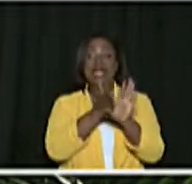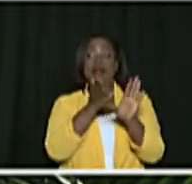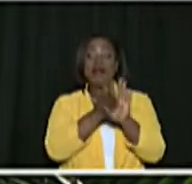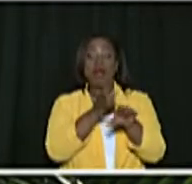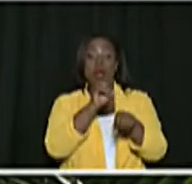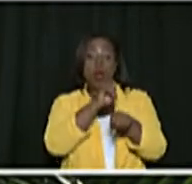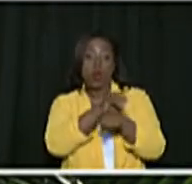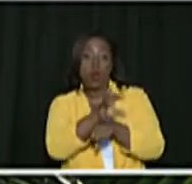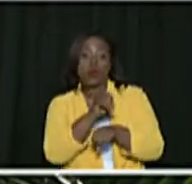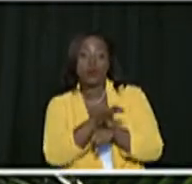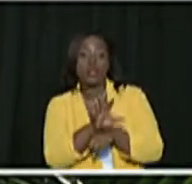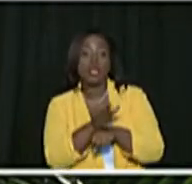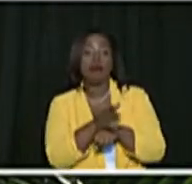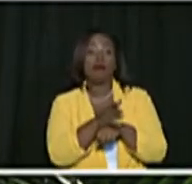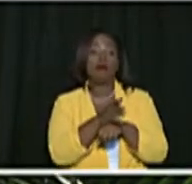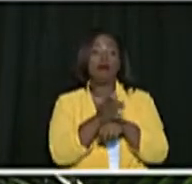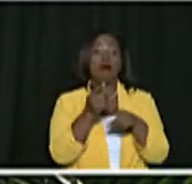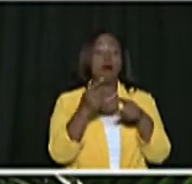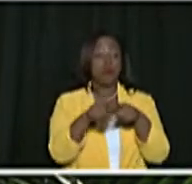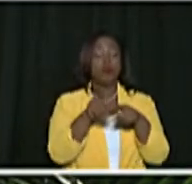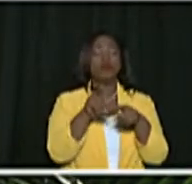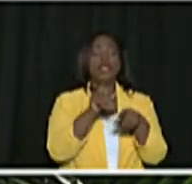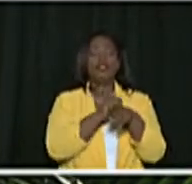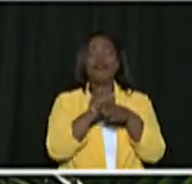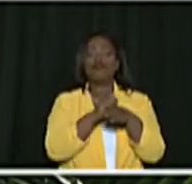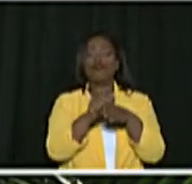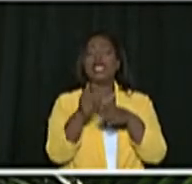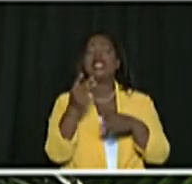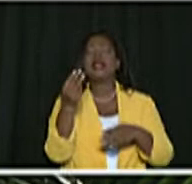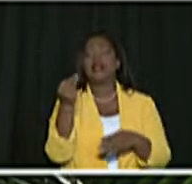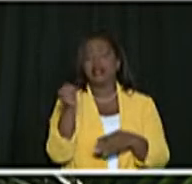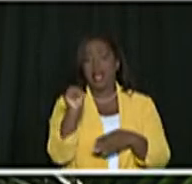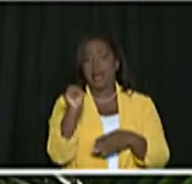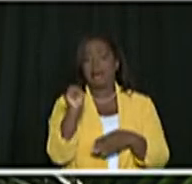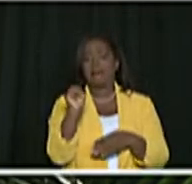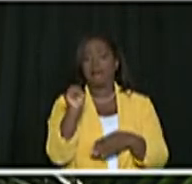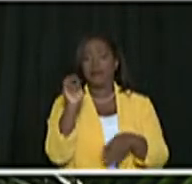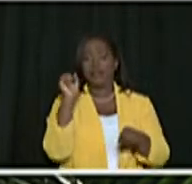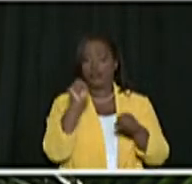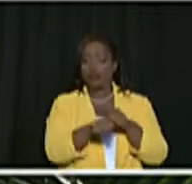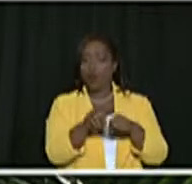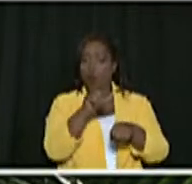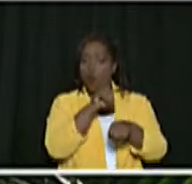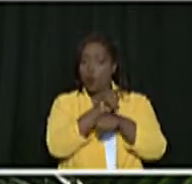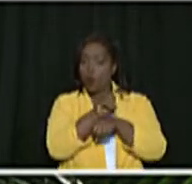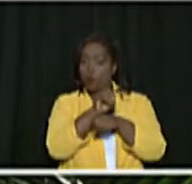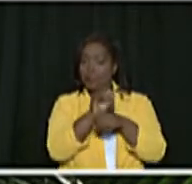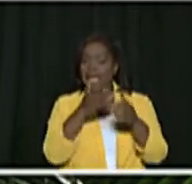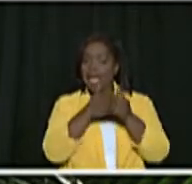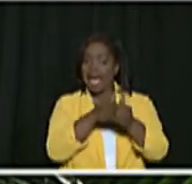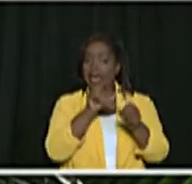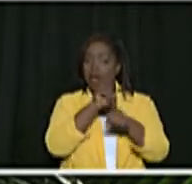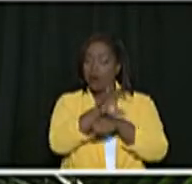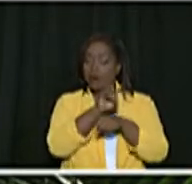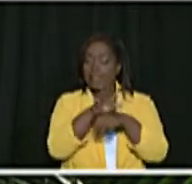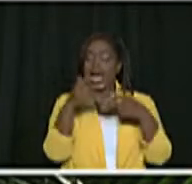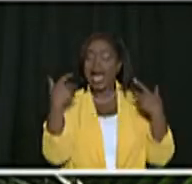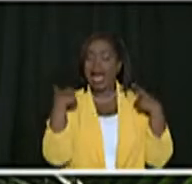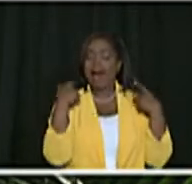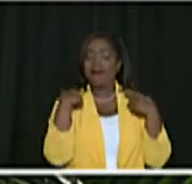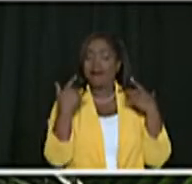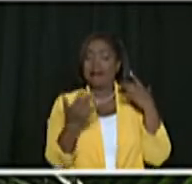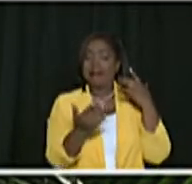name just there. But we're training them so that they have the technical skills so that they can deal with some of the behavioral or some of